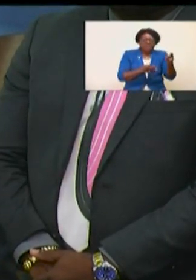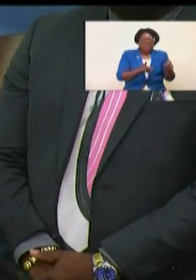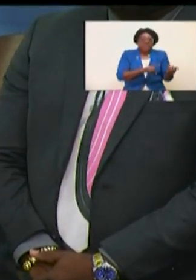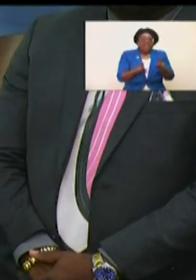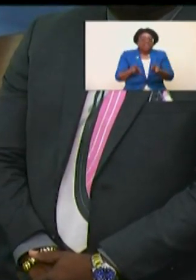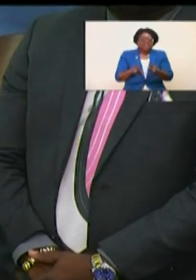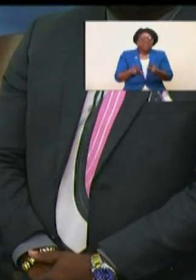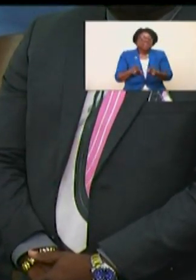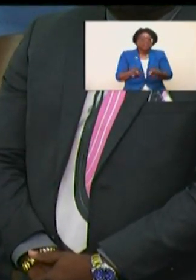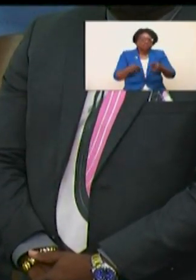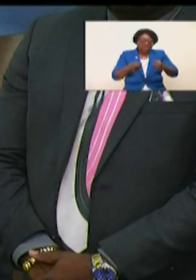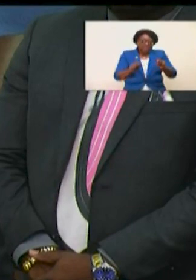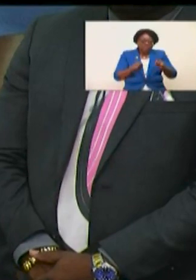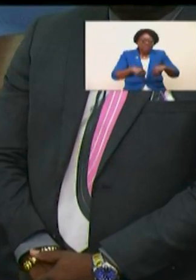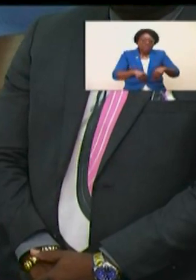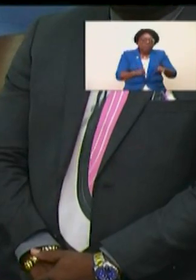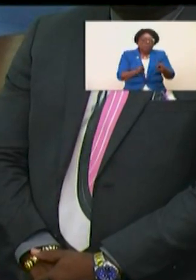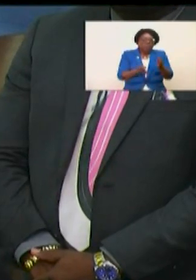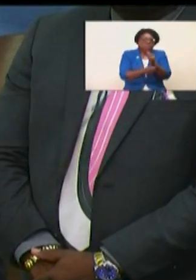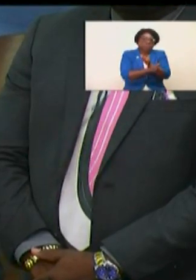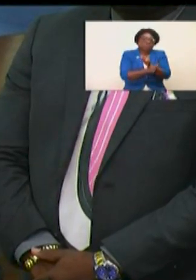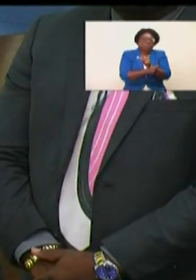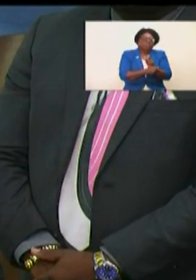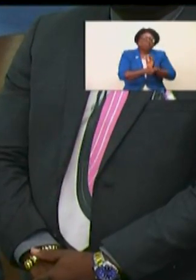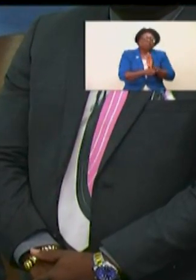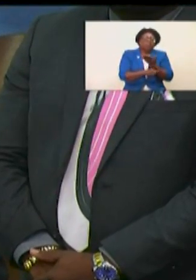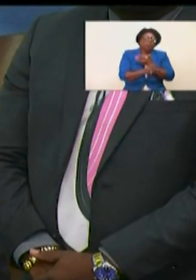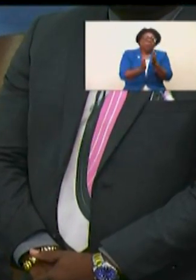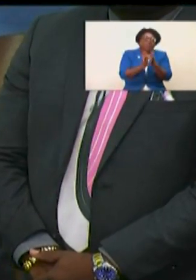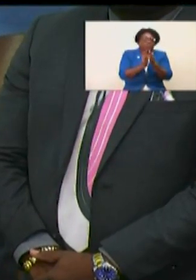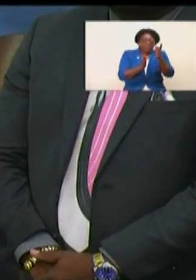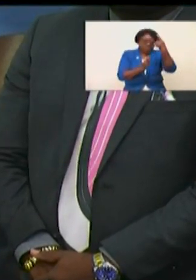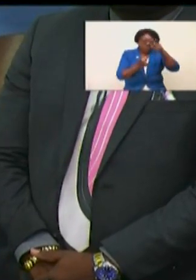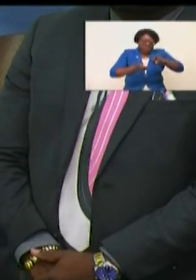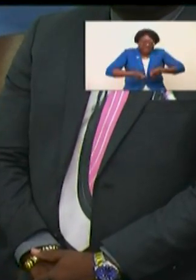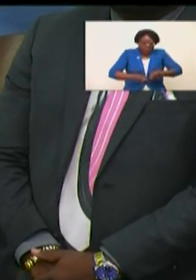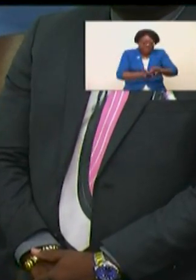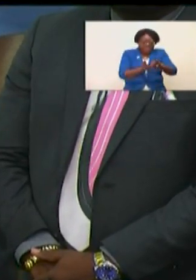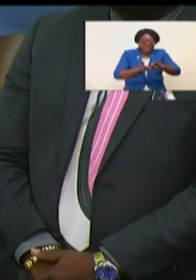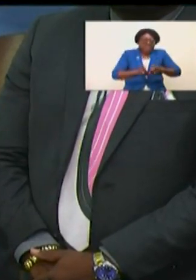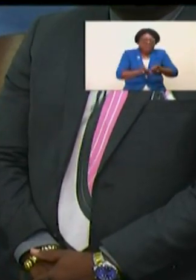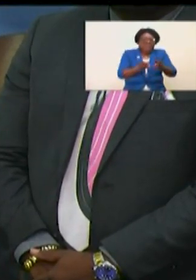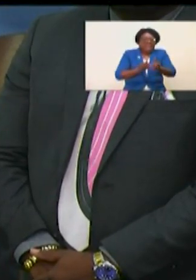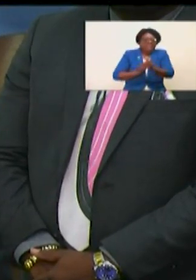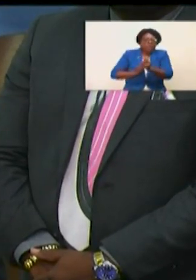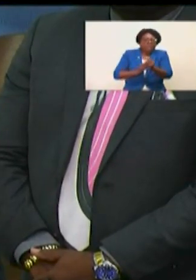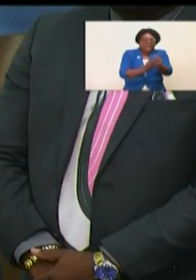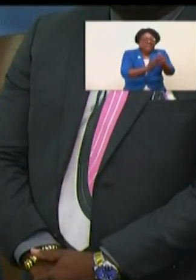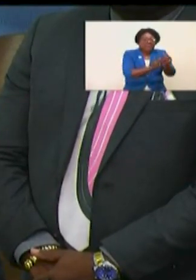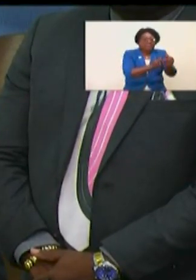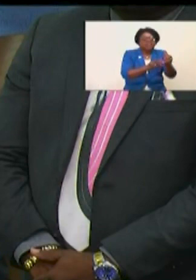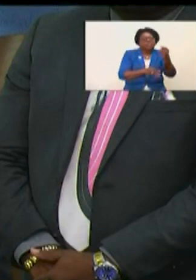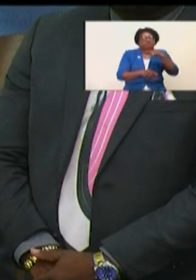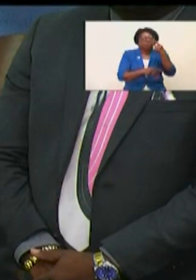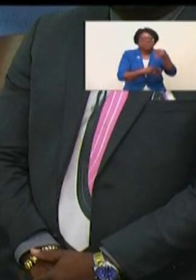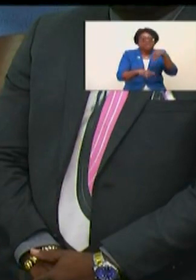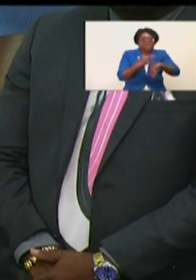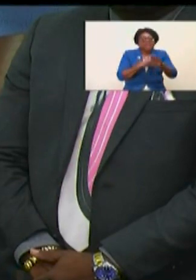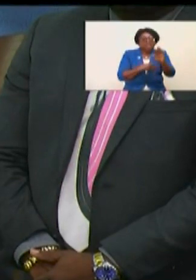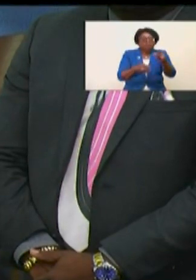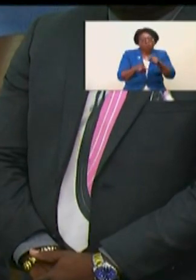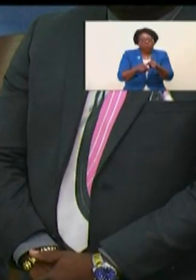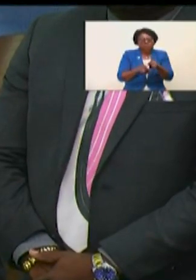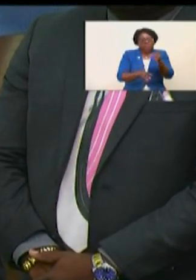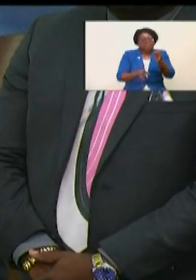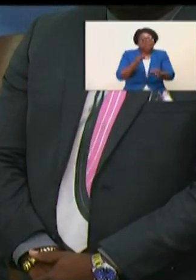seek to carry out their assignments. We pray today, Lord, for your direction and your steering. You said in your word, if we